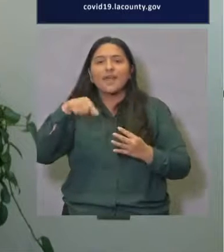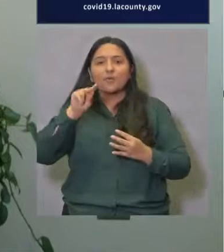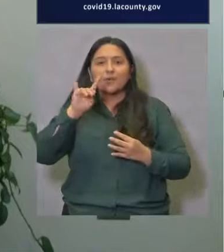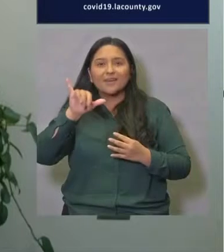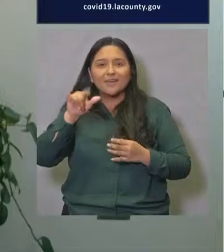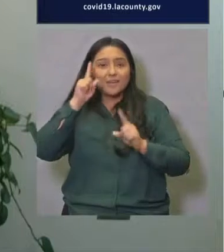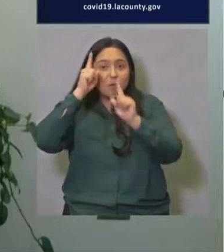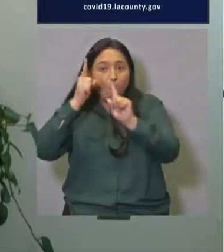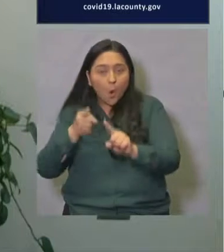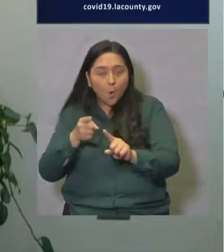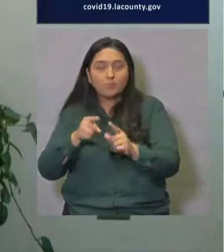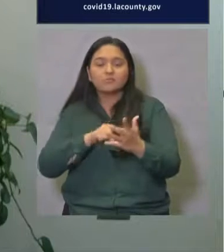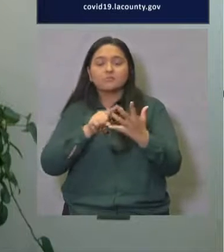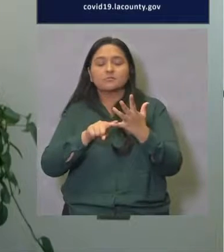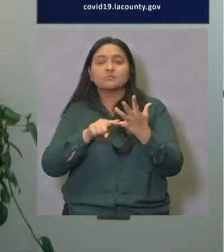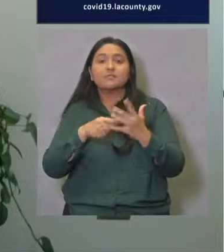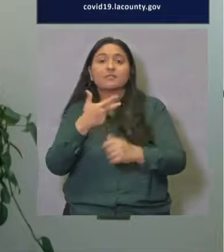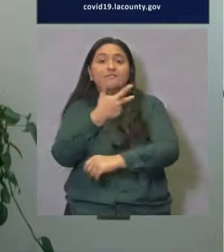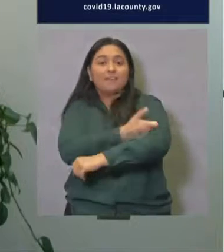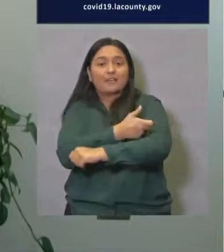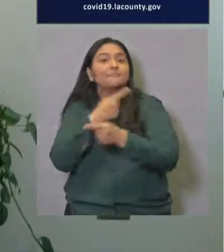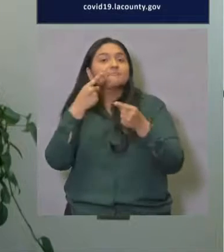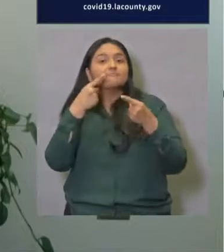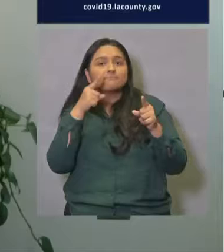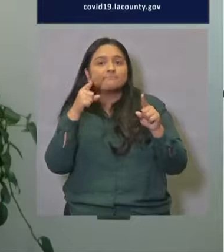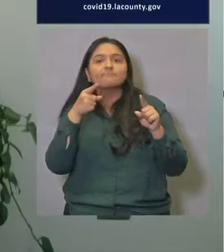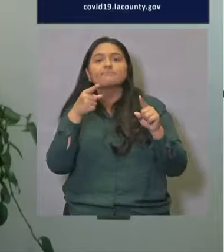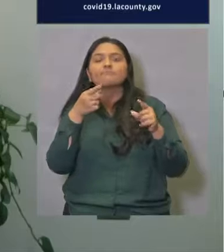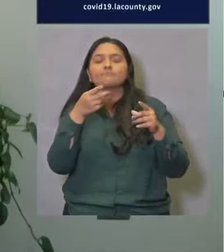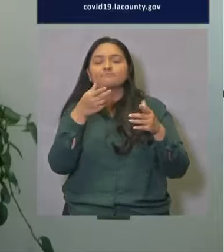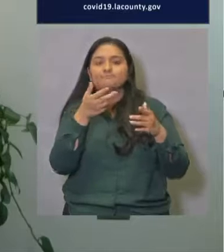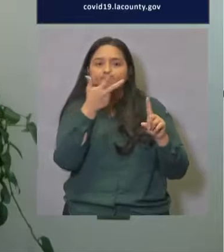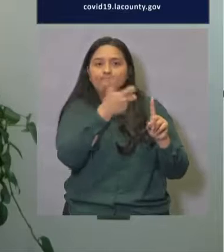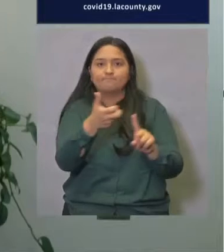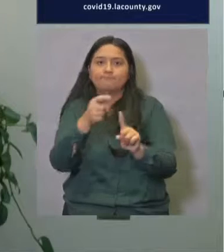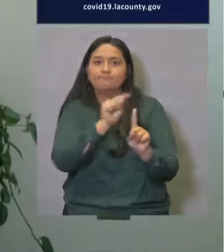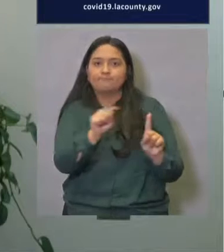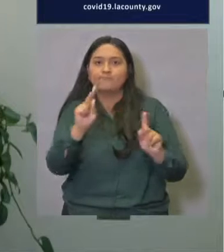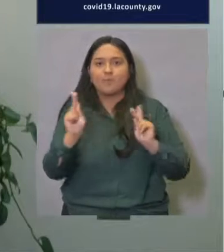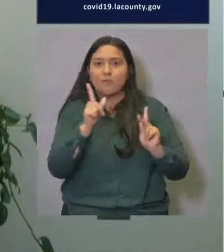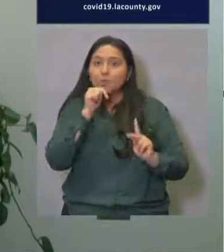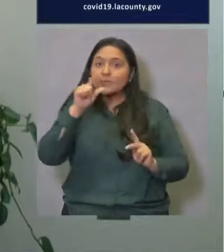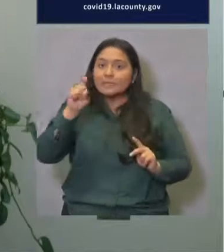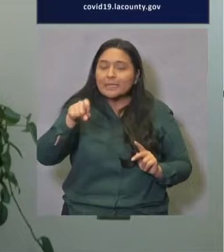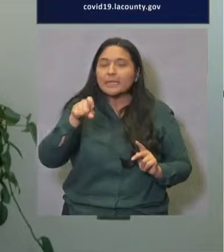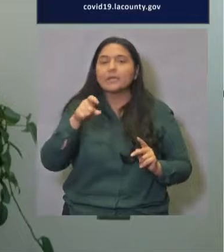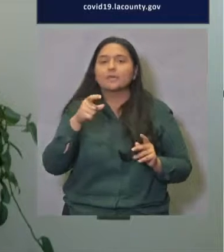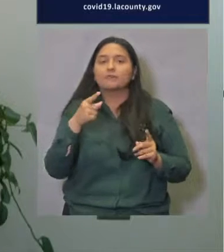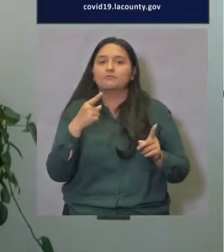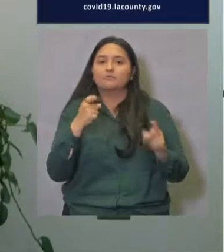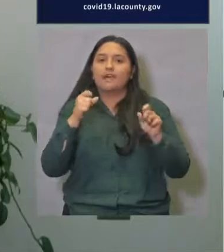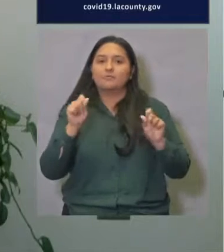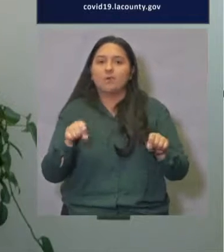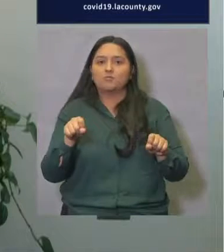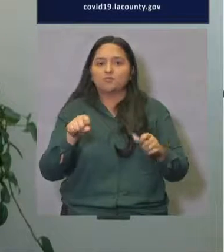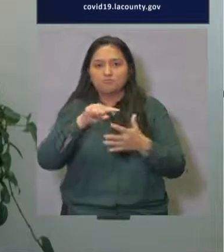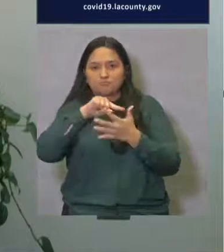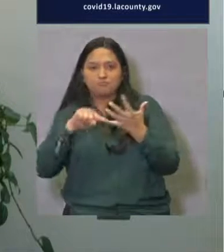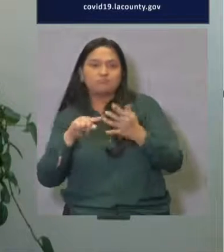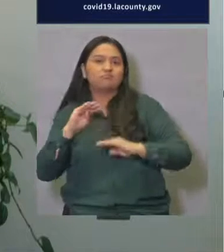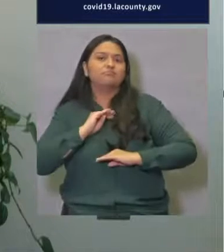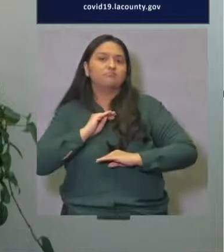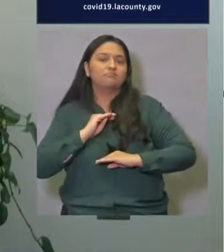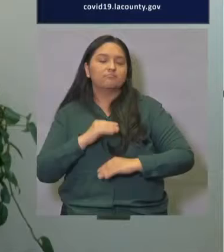being efficient in getting vaccine into the arms of people who need it desperately as quickly as possible. I'll take the